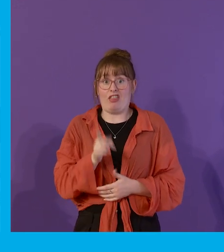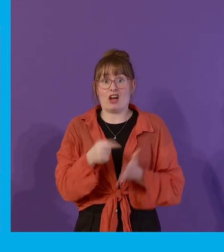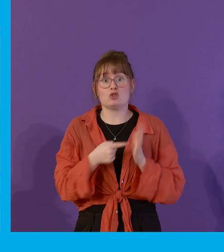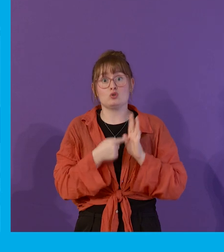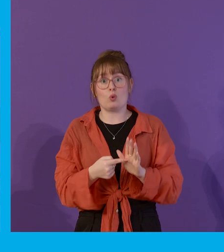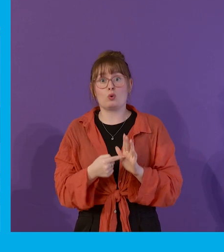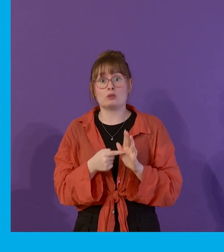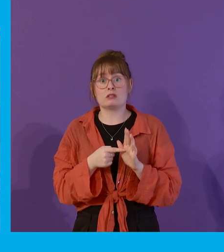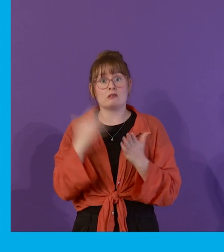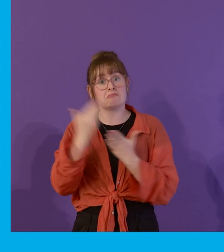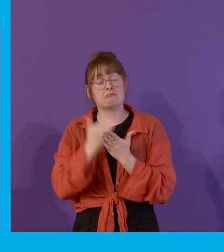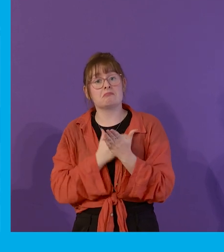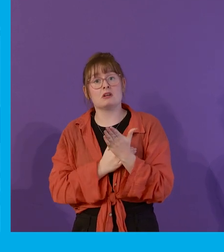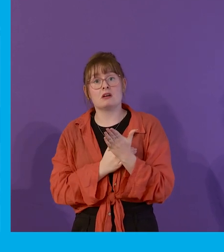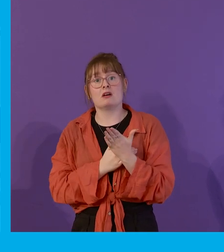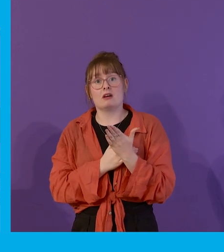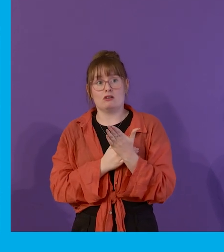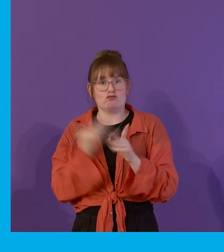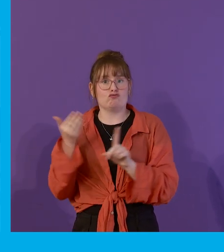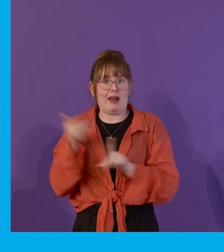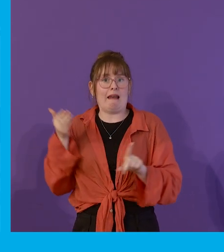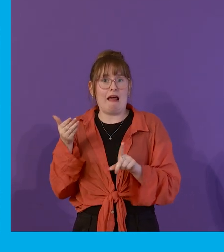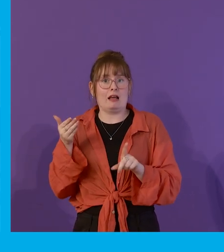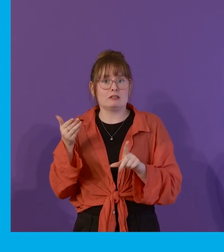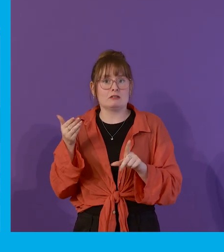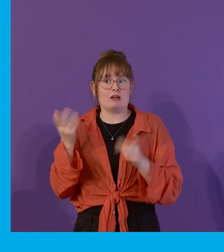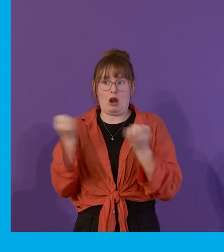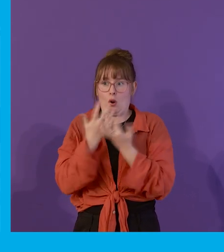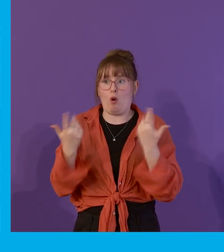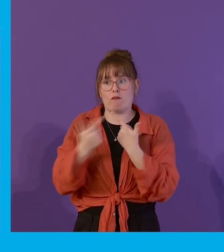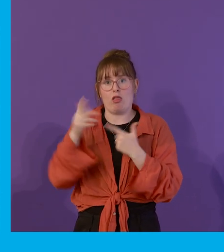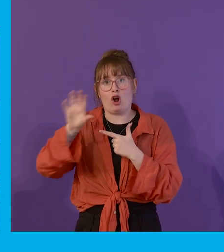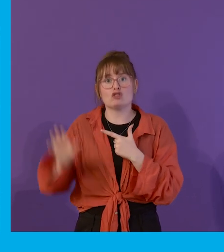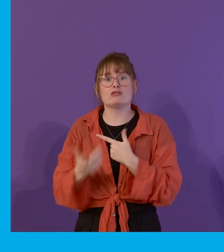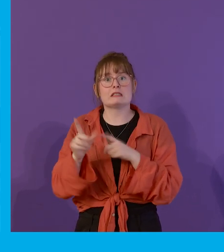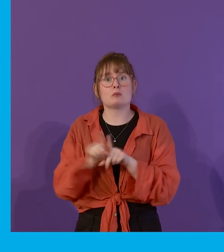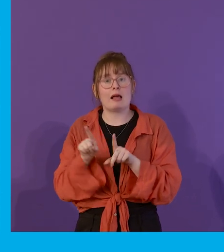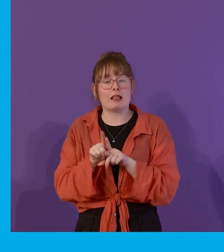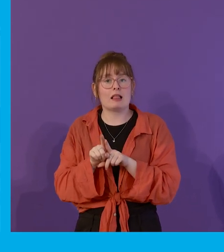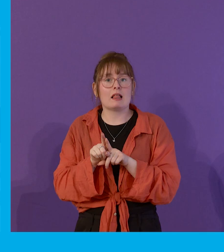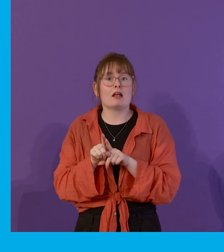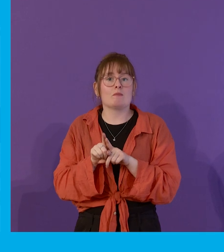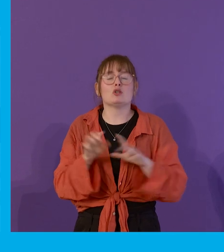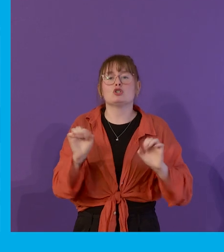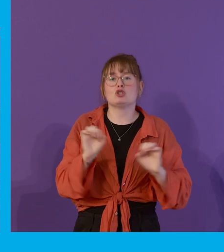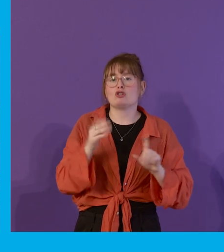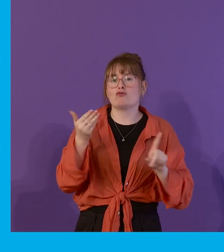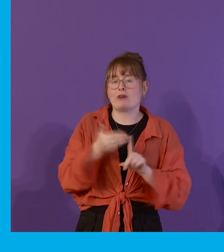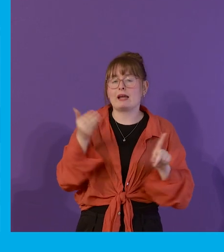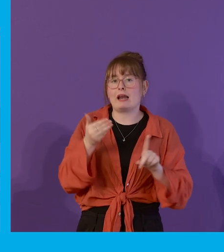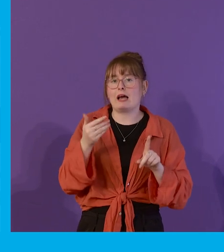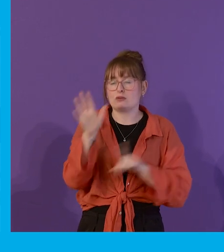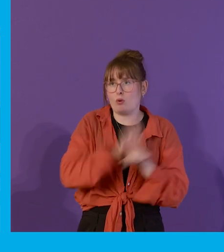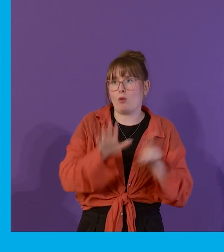this principle is recognised in so many other countries, yet to be recognised in law in the